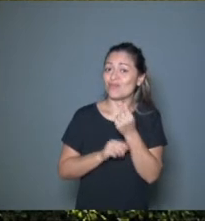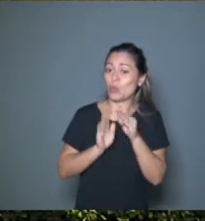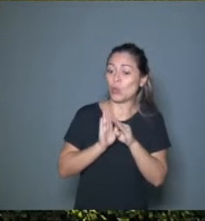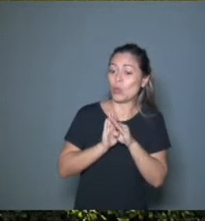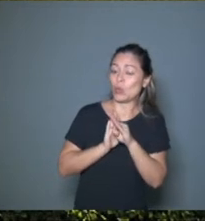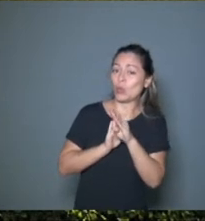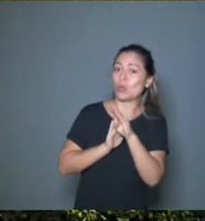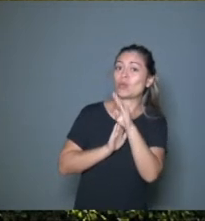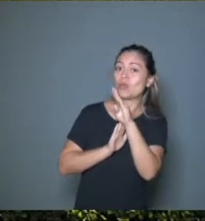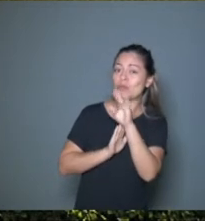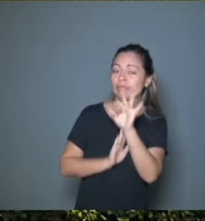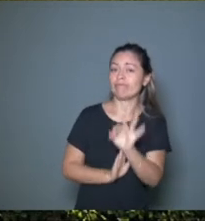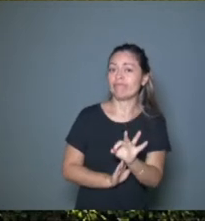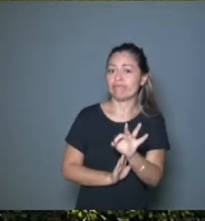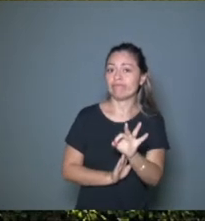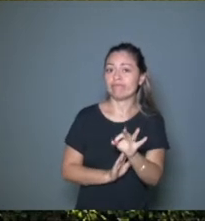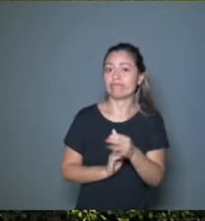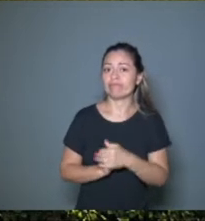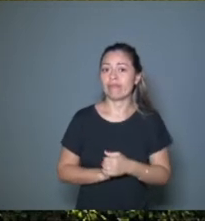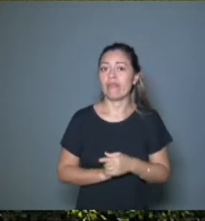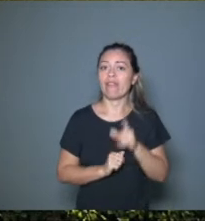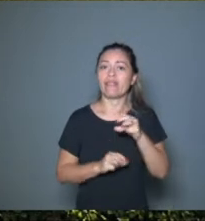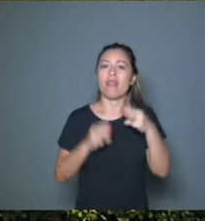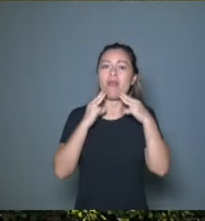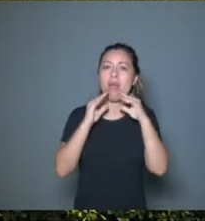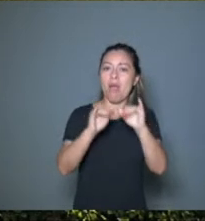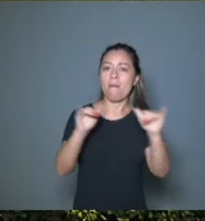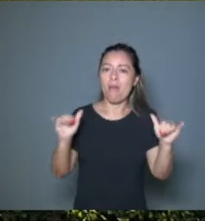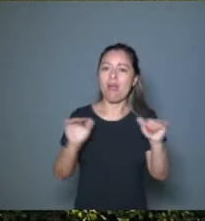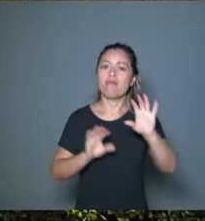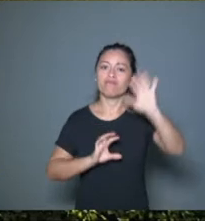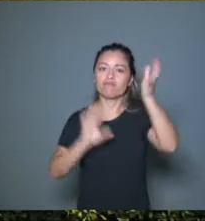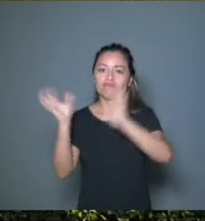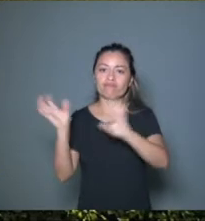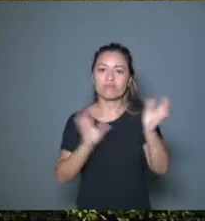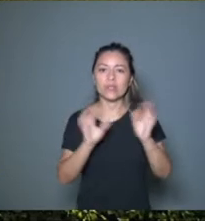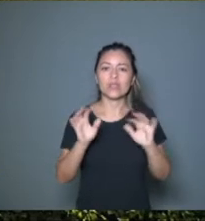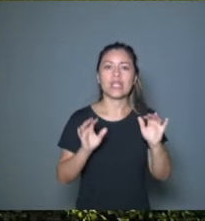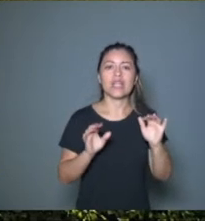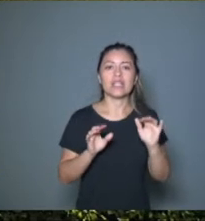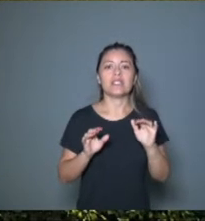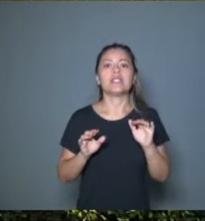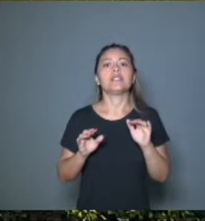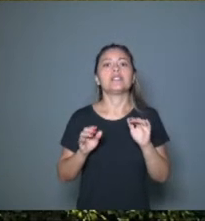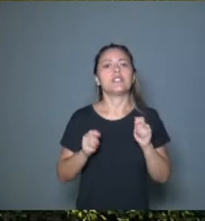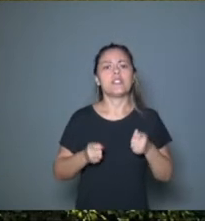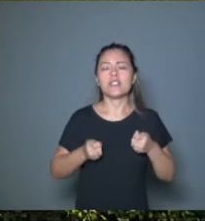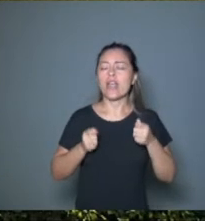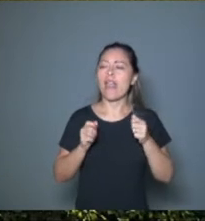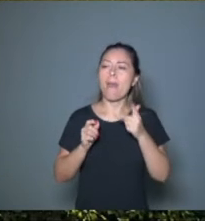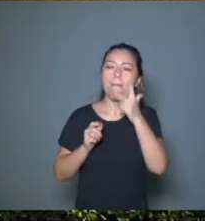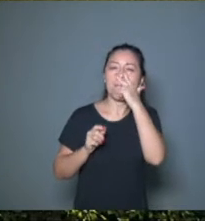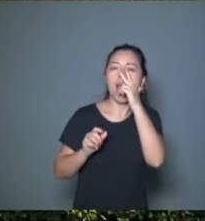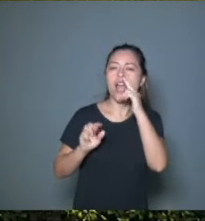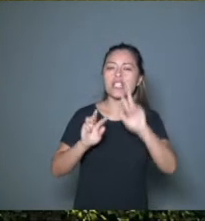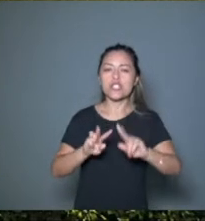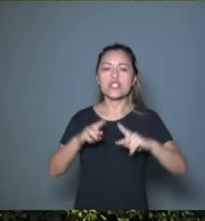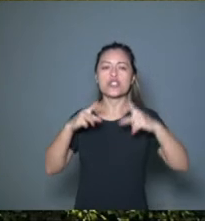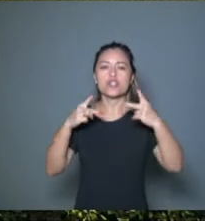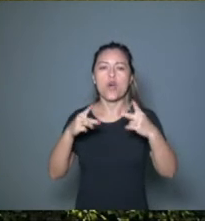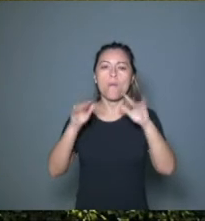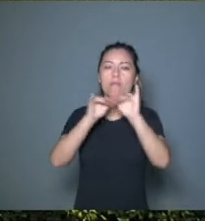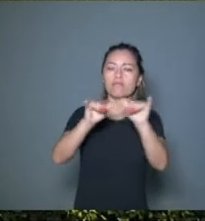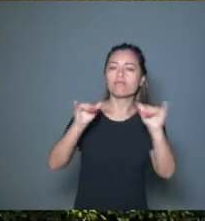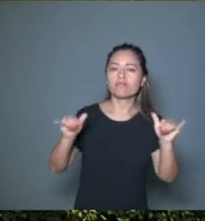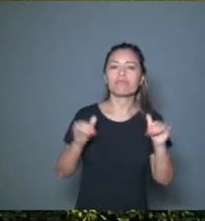factor for a price rally. So the traditional weather market this year is expected to be even more